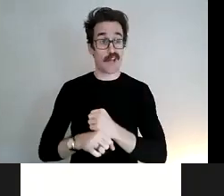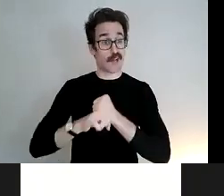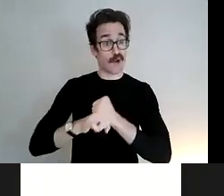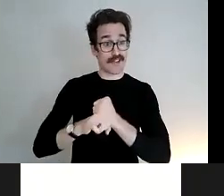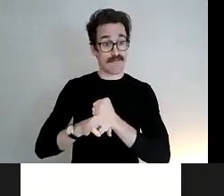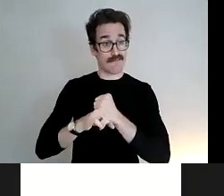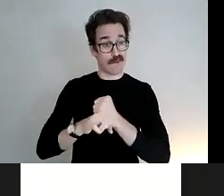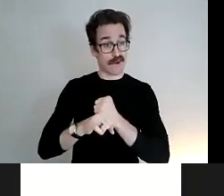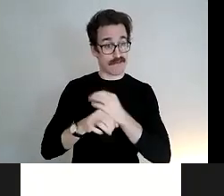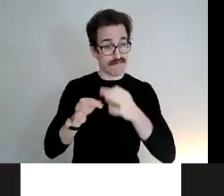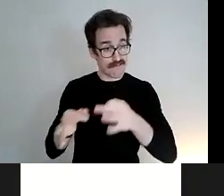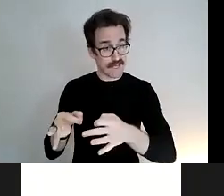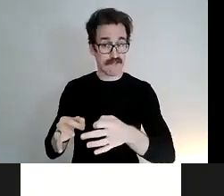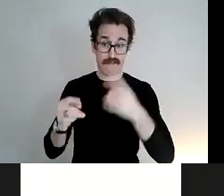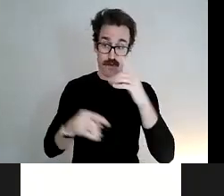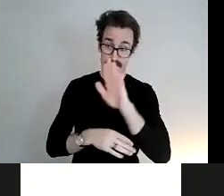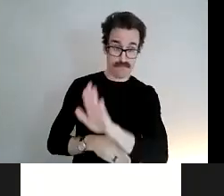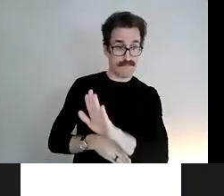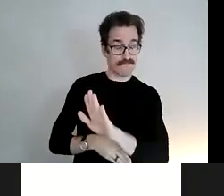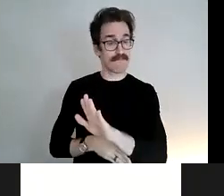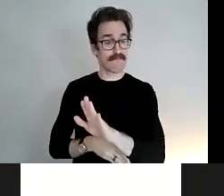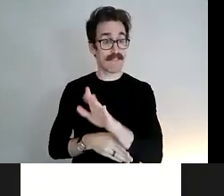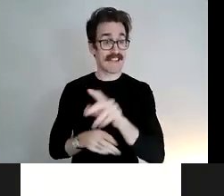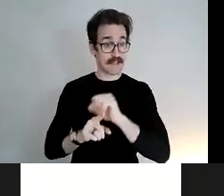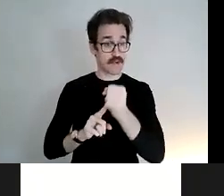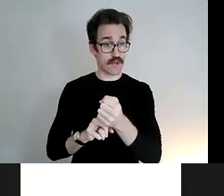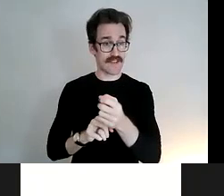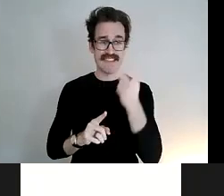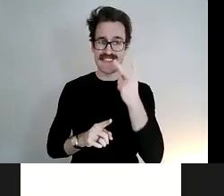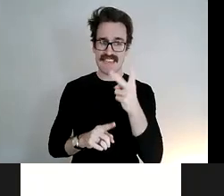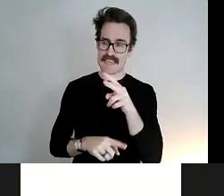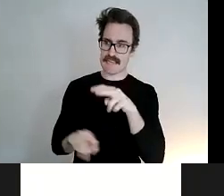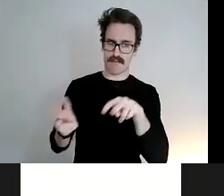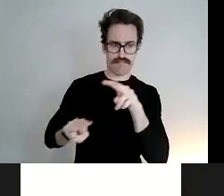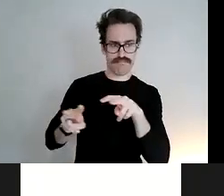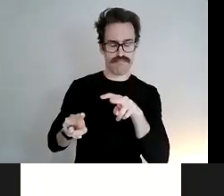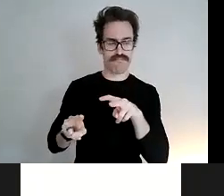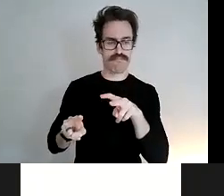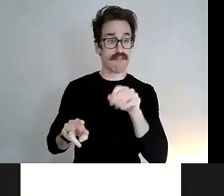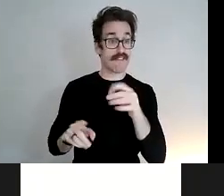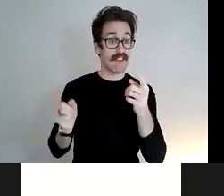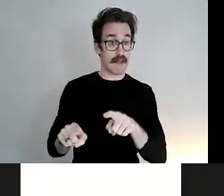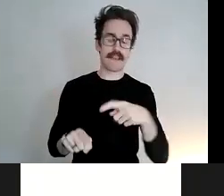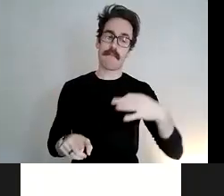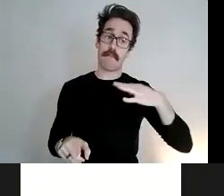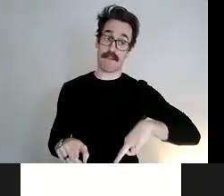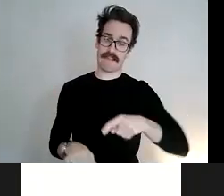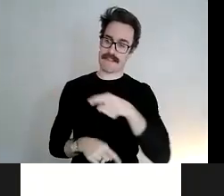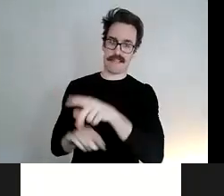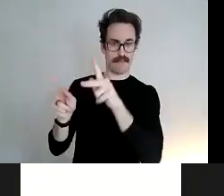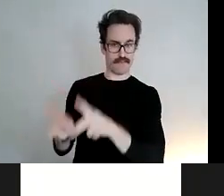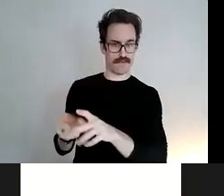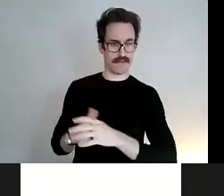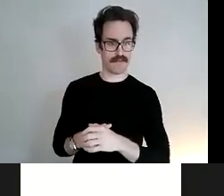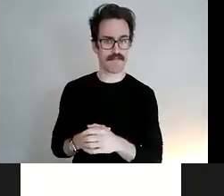around personal care, not just finances, our appointment has to benefit the person. So I'm going to talk